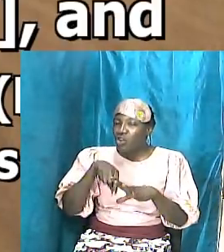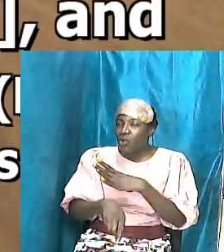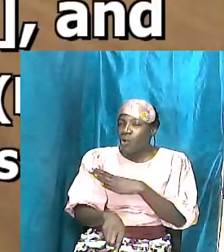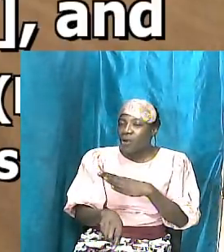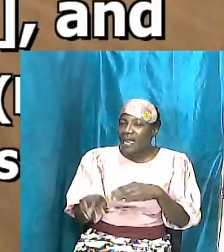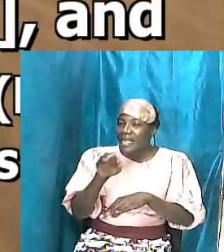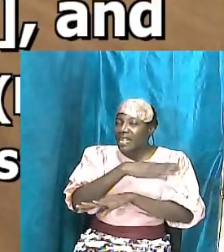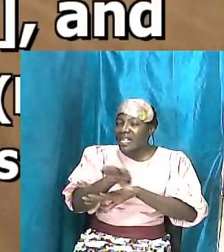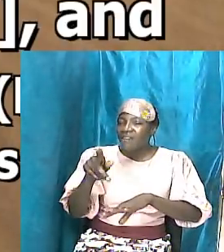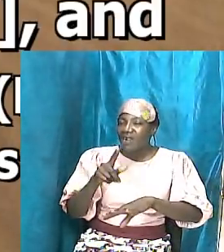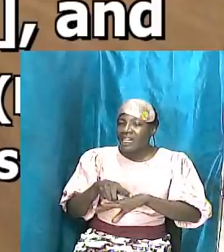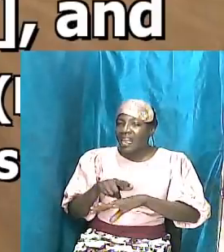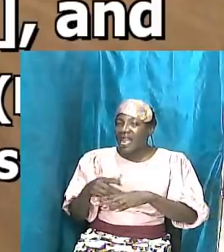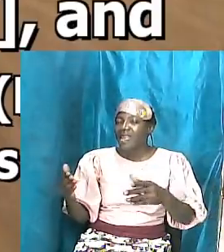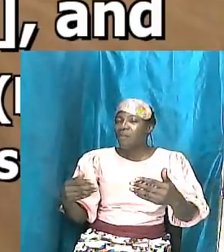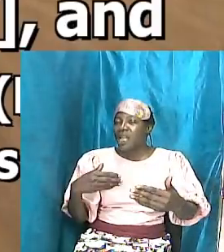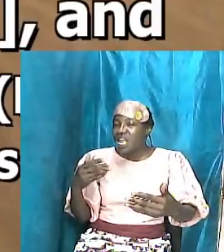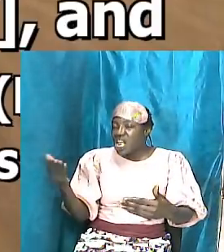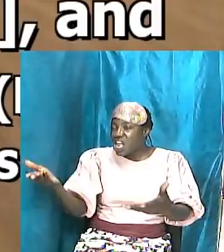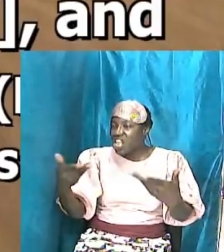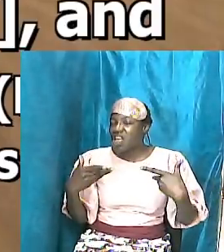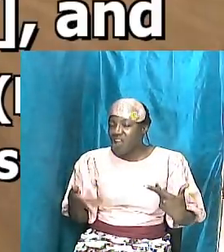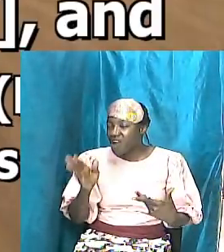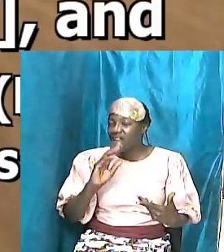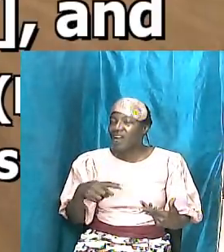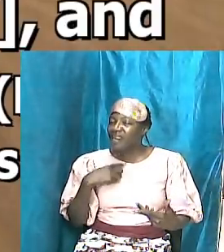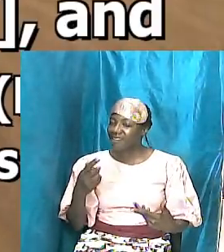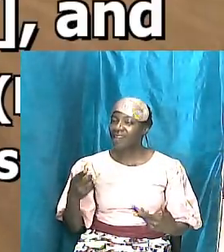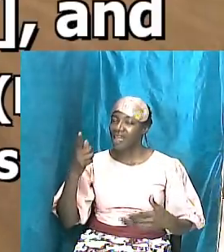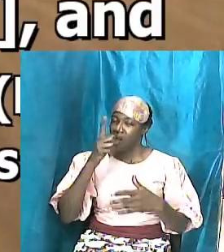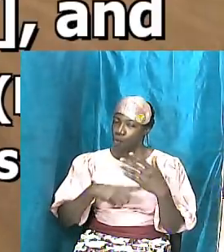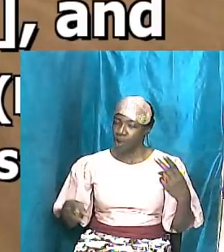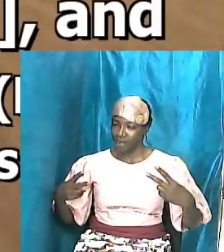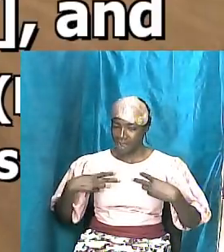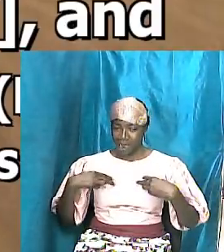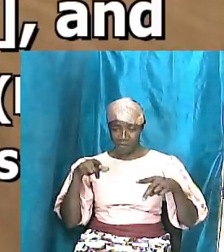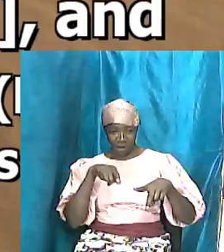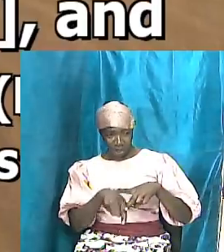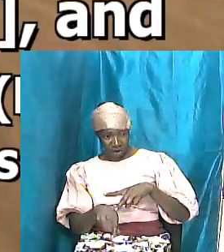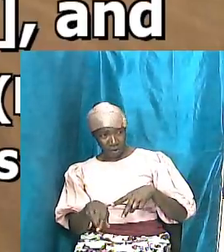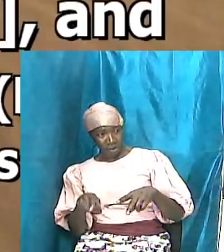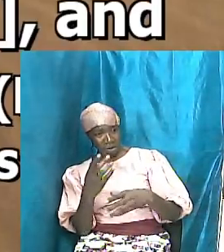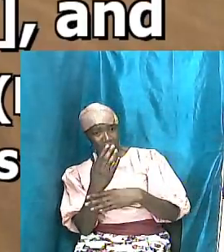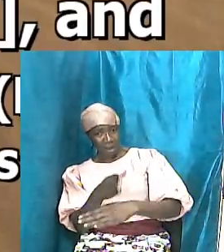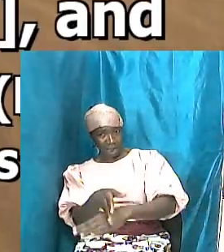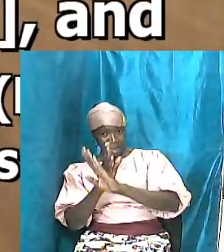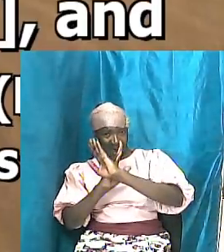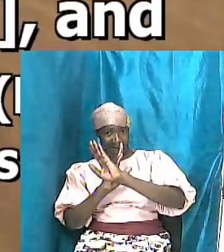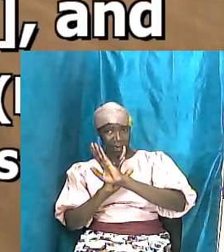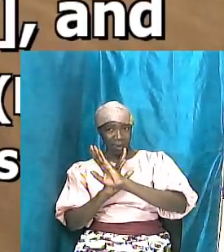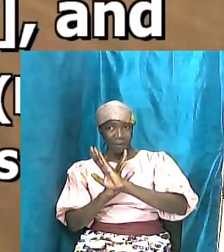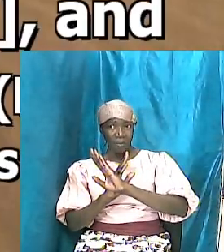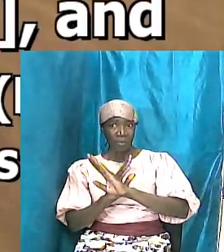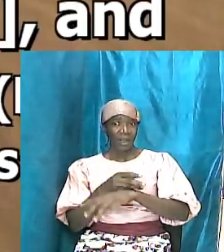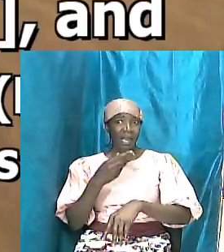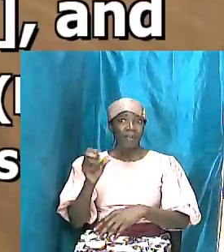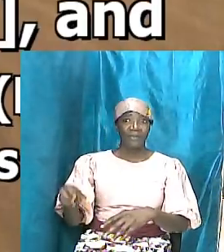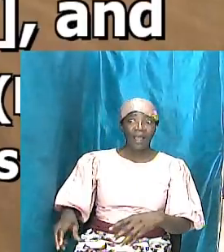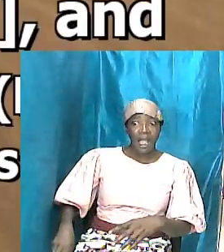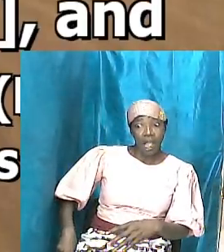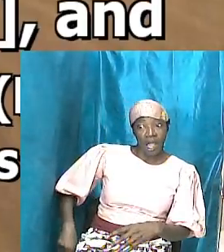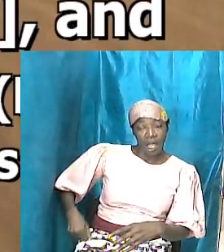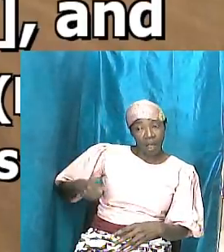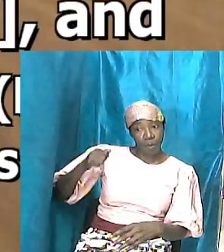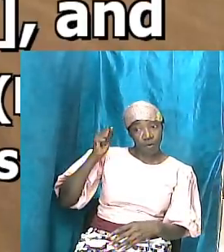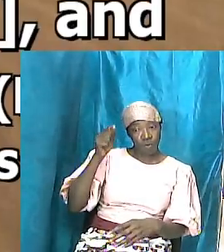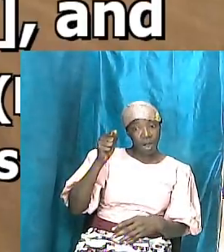time. And here now, God said to Moses, what do you have in your hand? And he said, boy, he knows this is his rod. And he was told